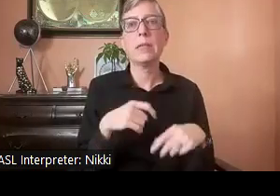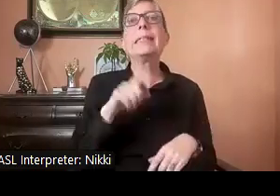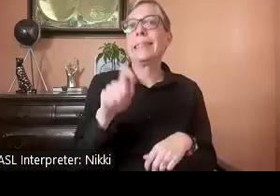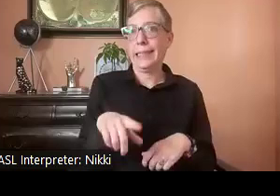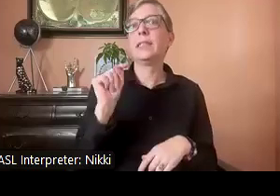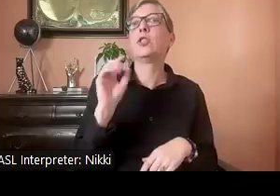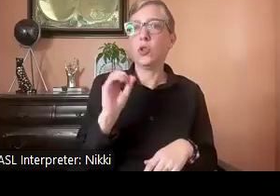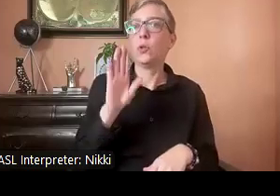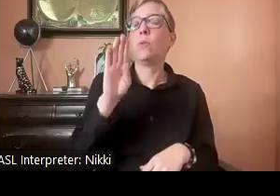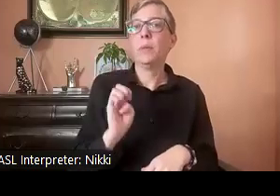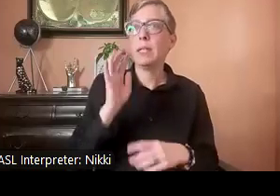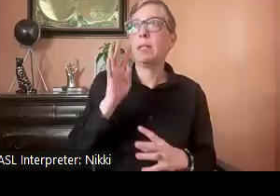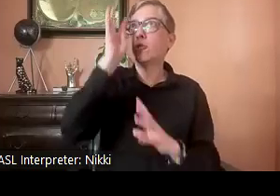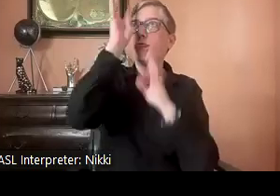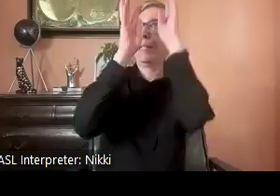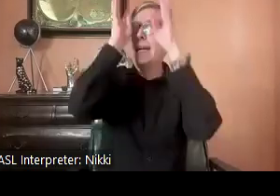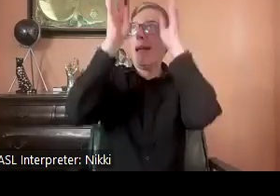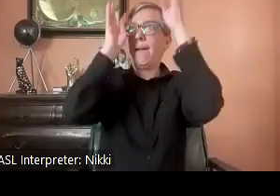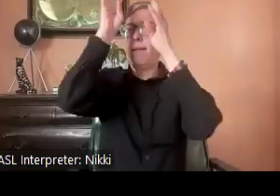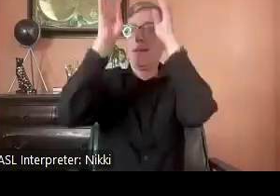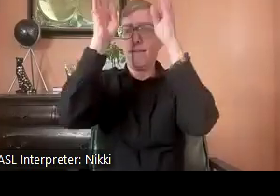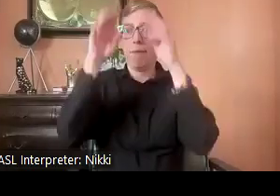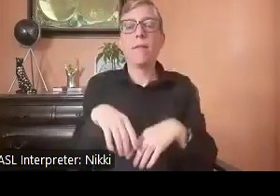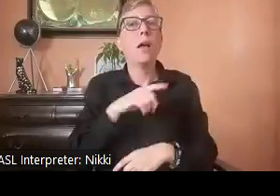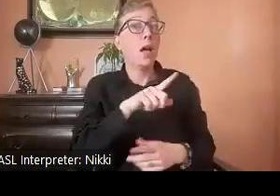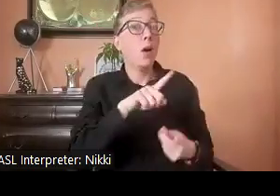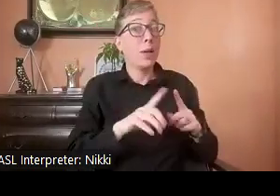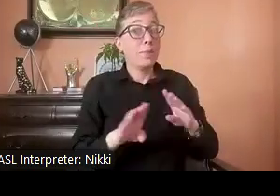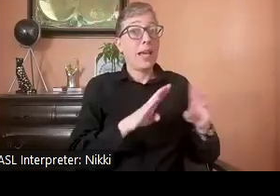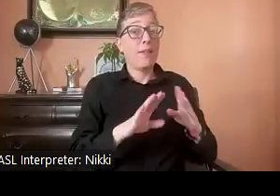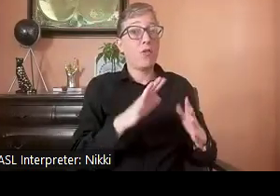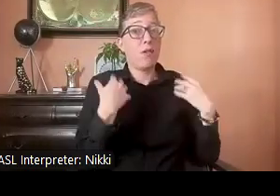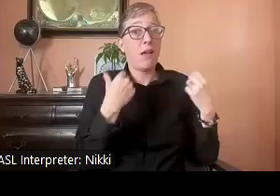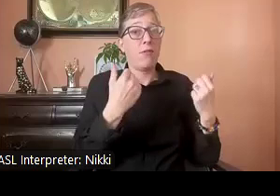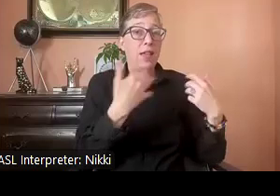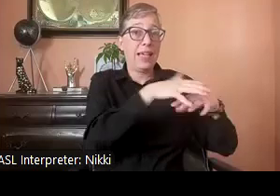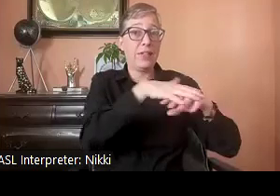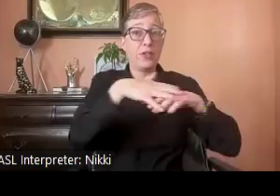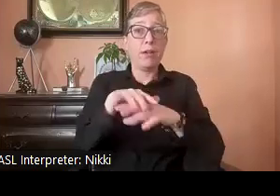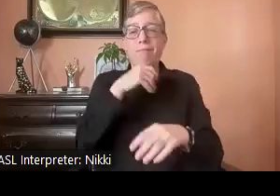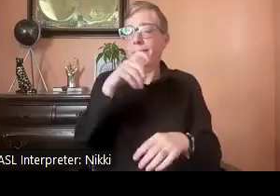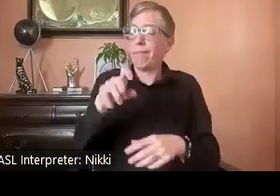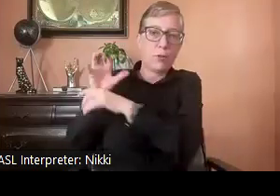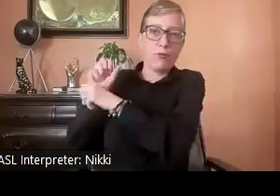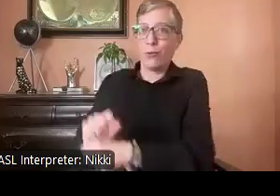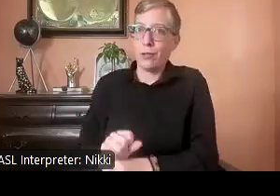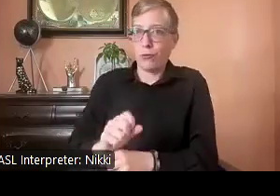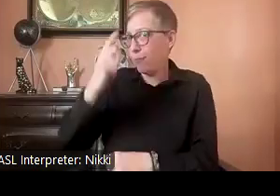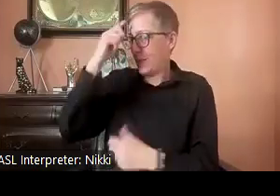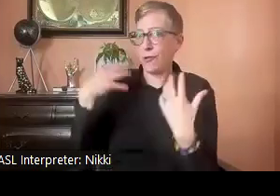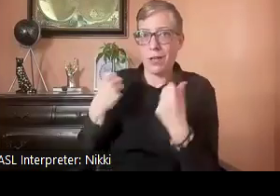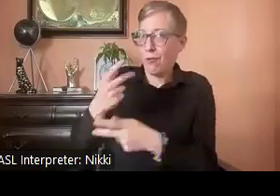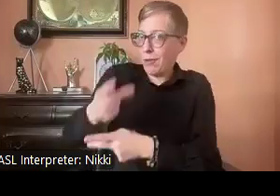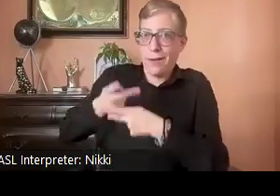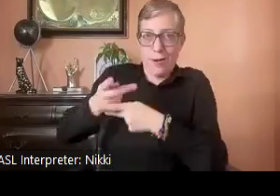creative in our thinking. Yeah. When behavioral health integration doesn't have to be traditional mental health Correct.